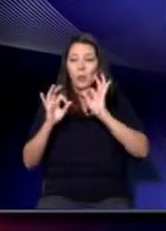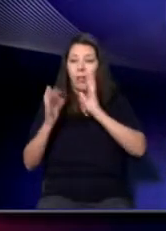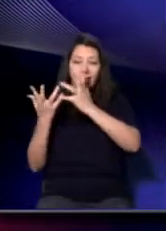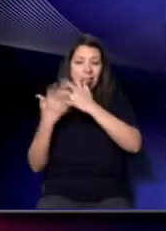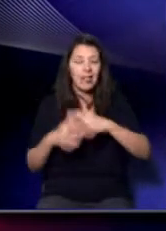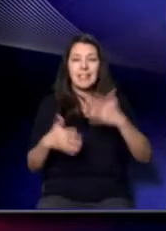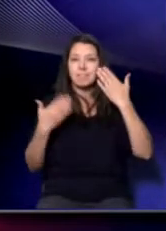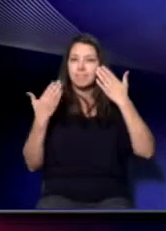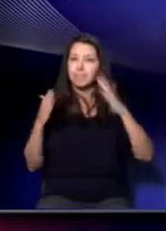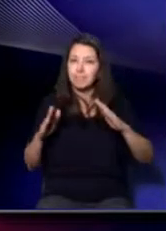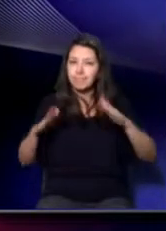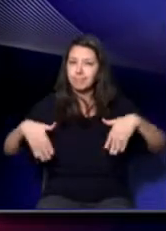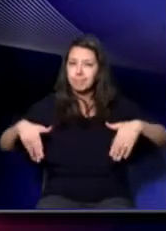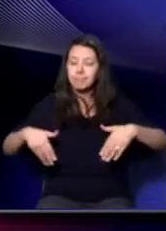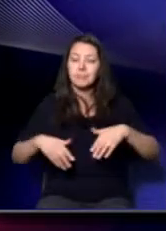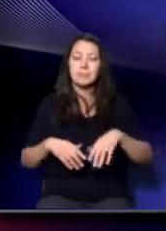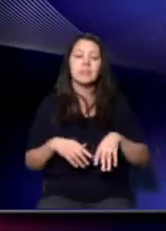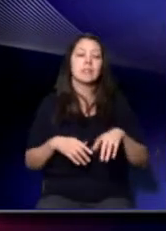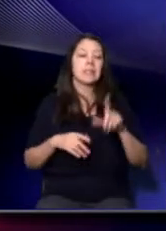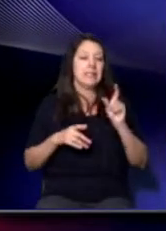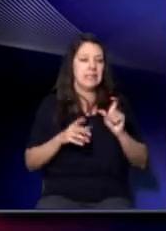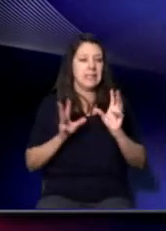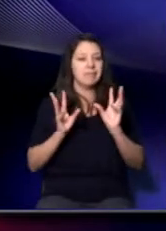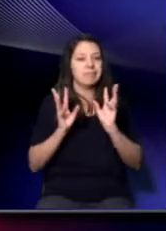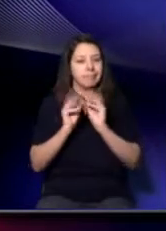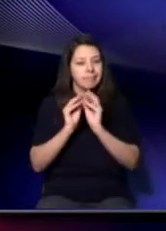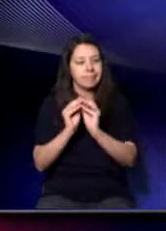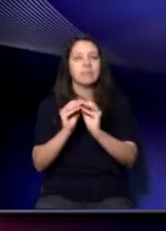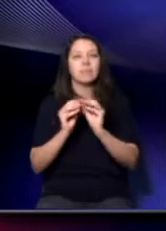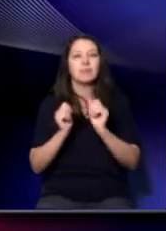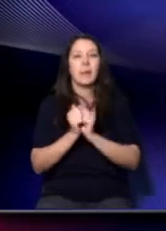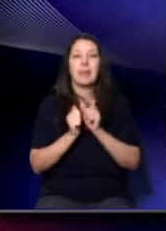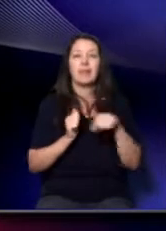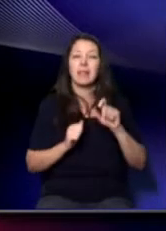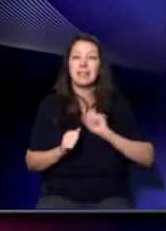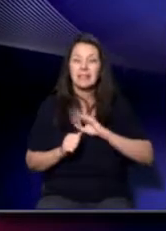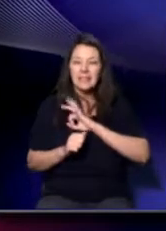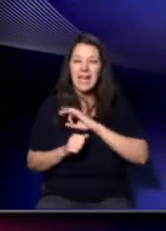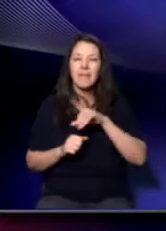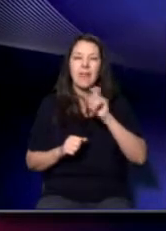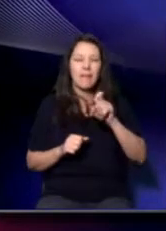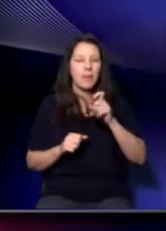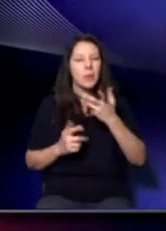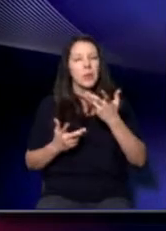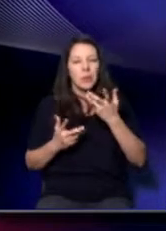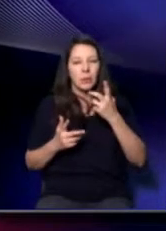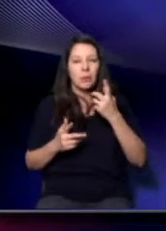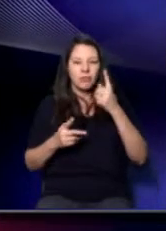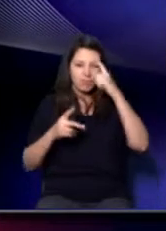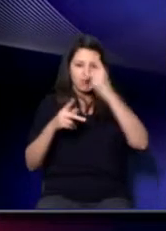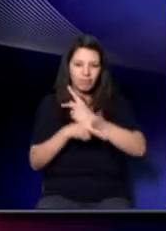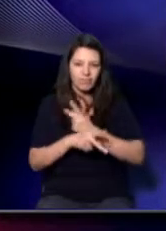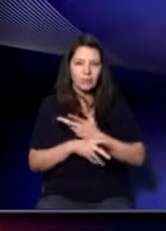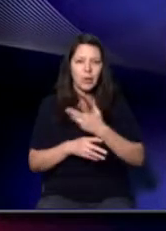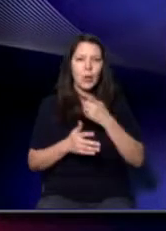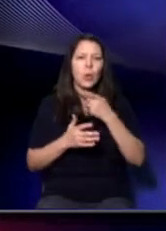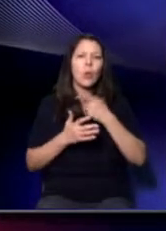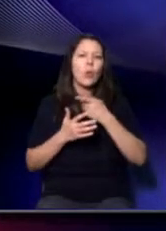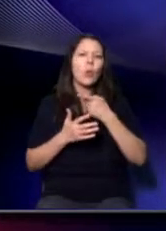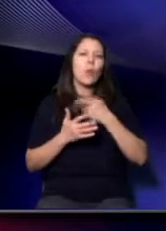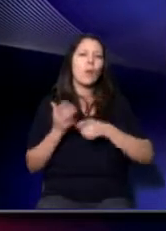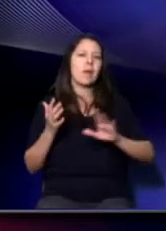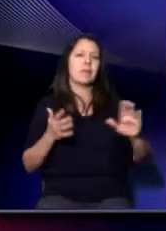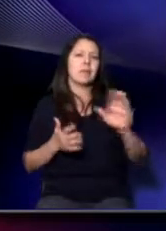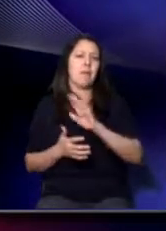the meetings with staff is to ask the question, what kind of skill sets do they need and what